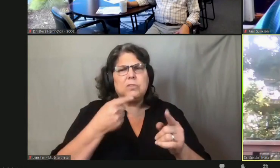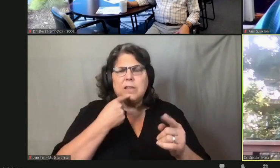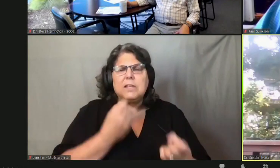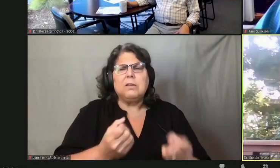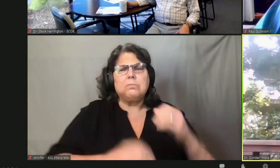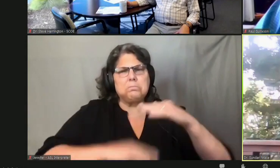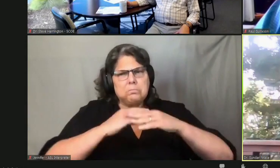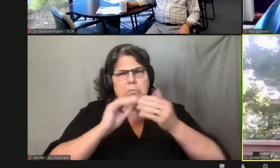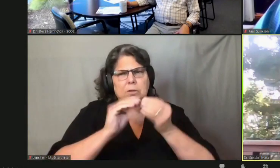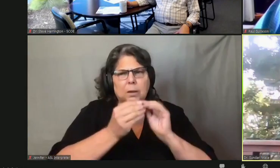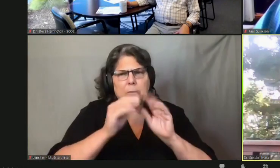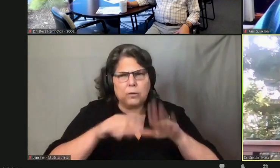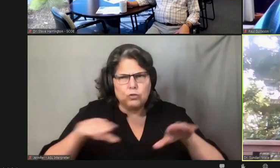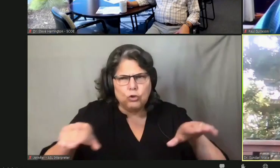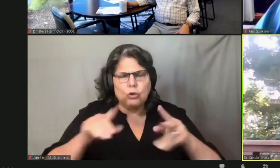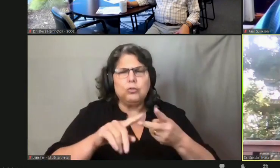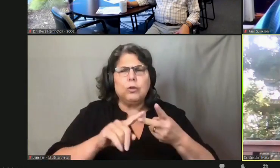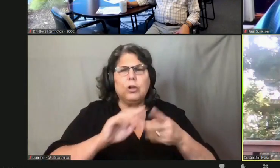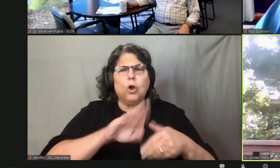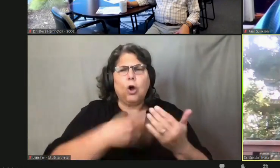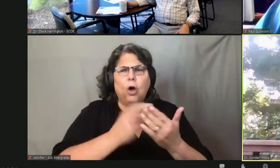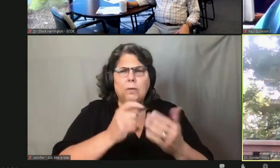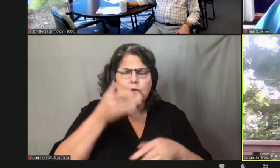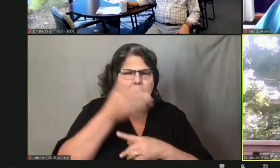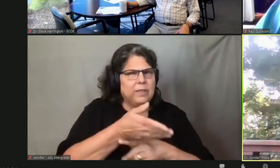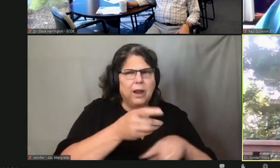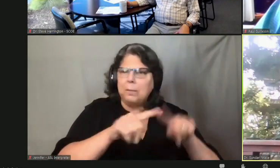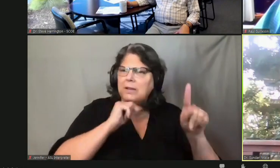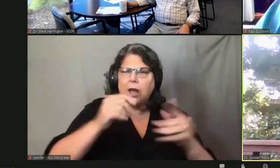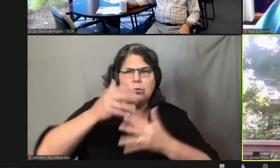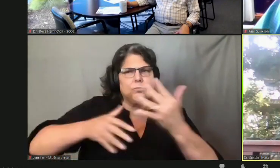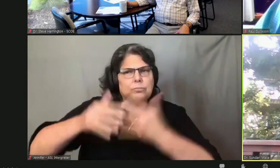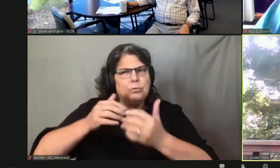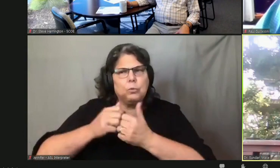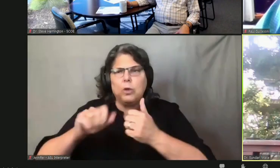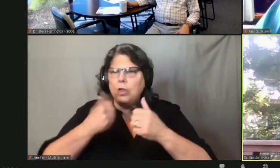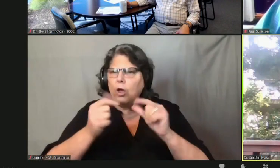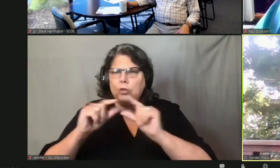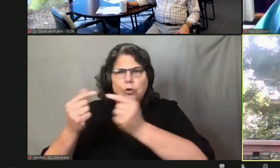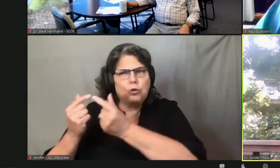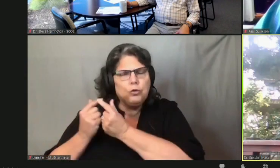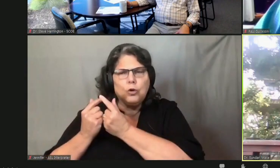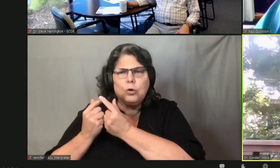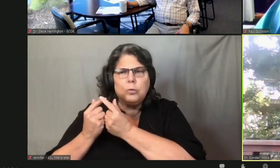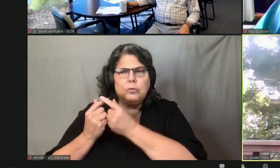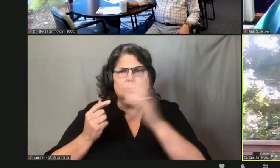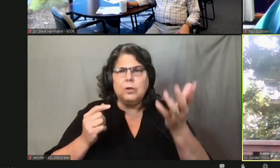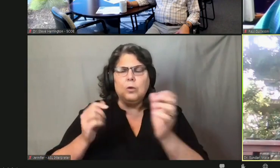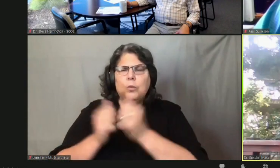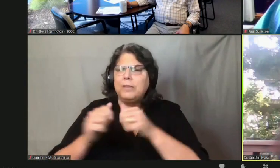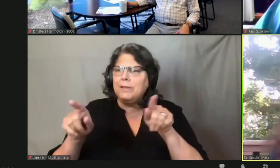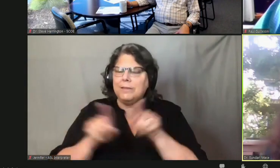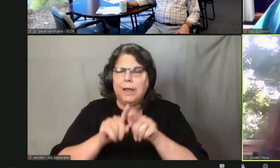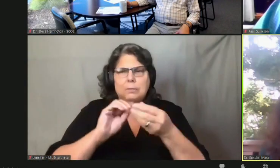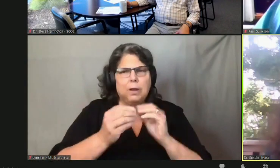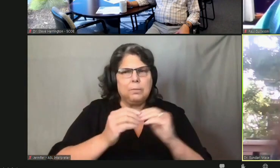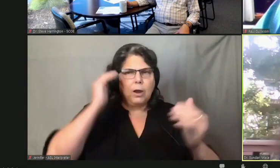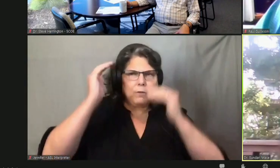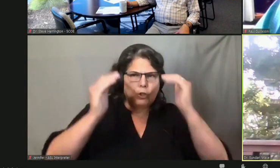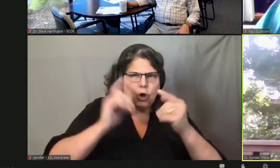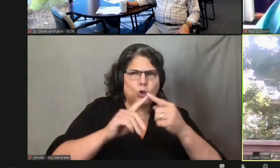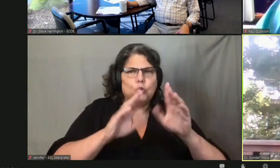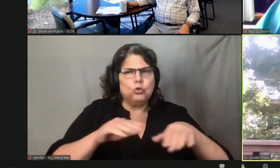be there and not mix with other groups with the same staffing to student ratio. And I think part of it is